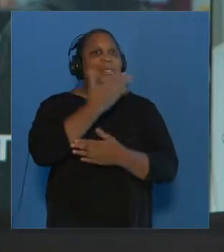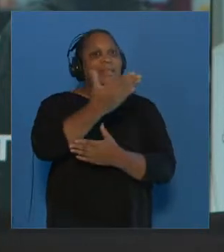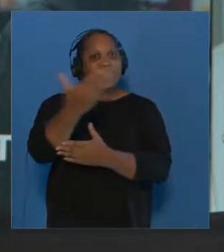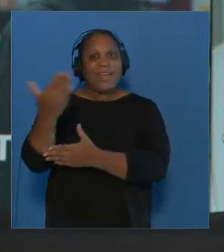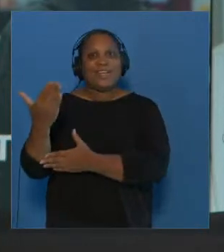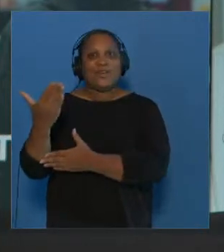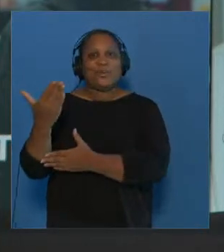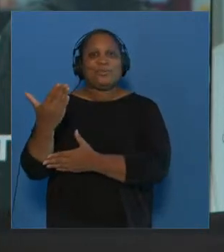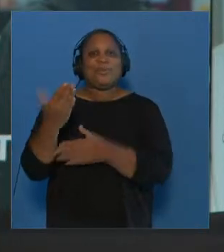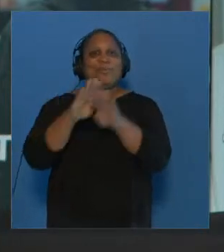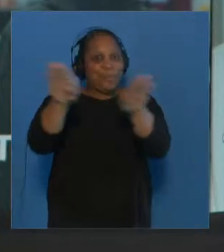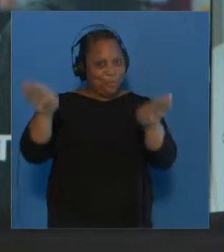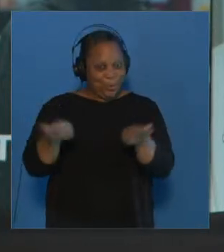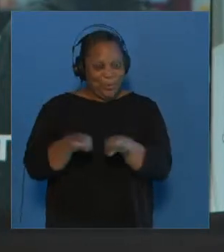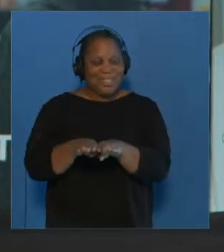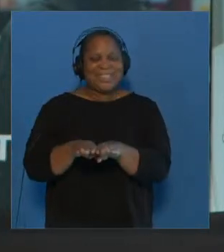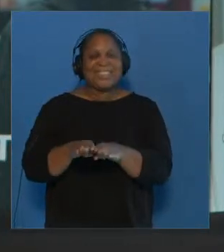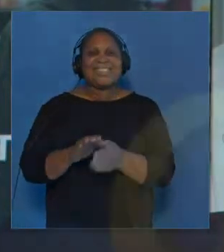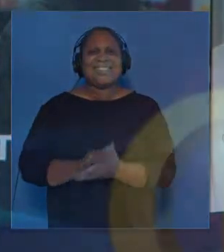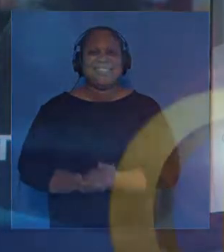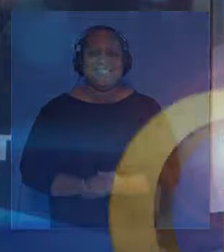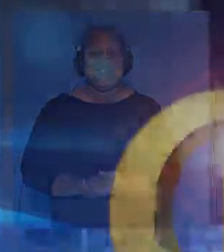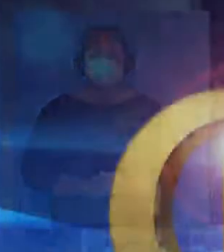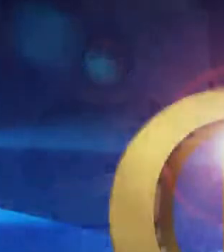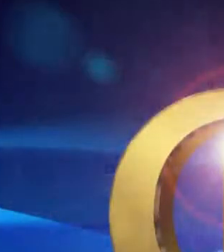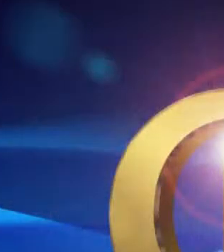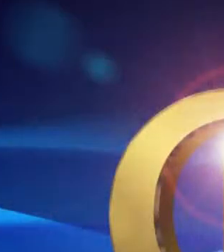you, Bermuda.